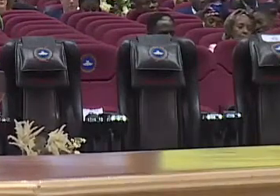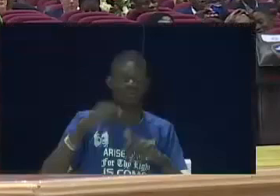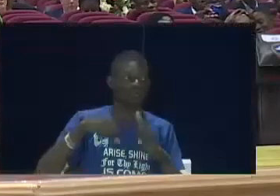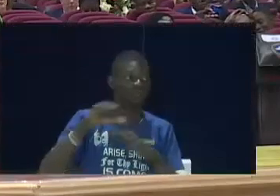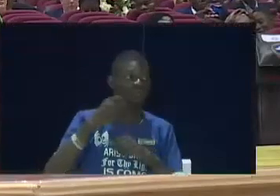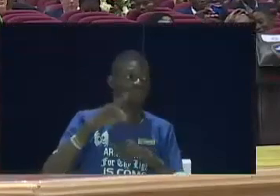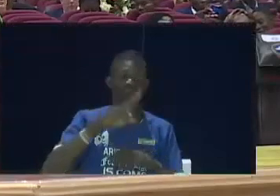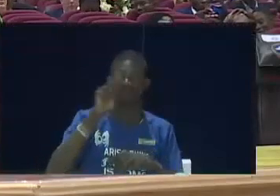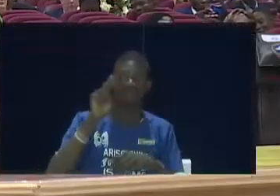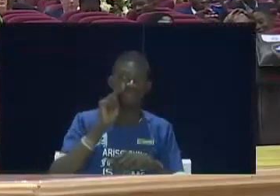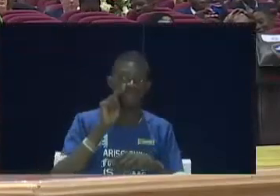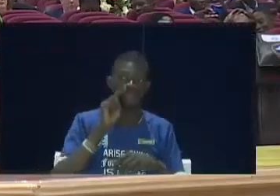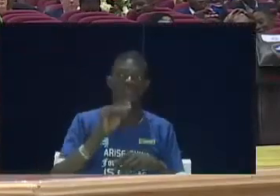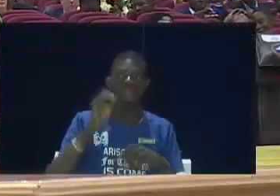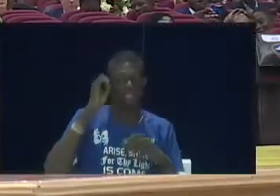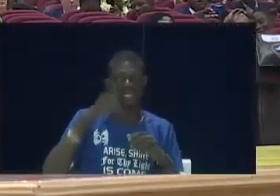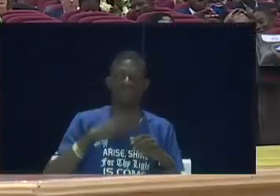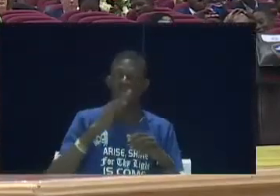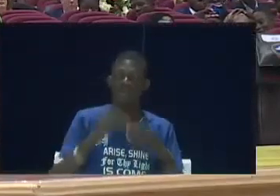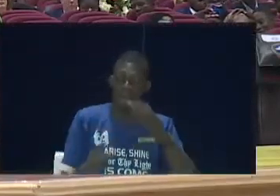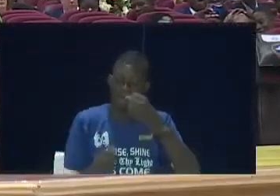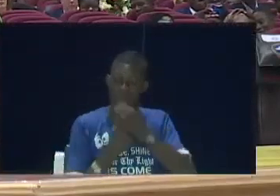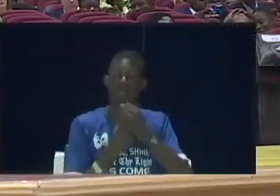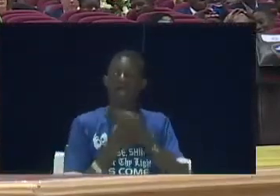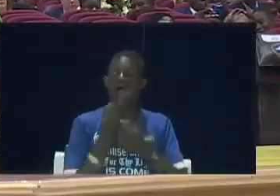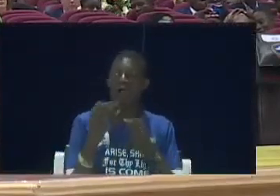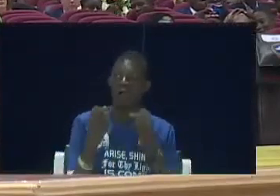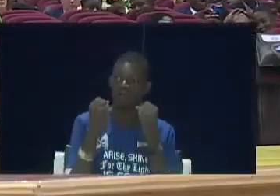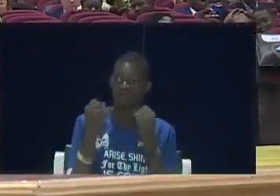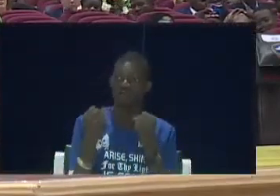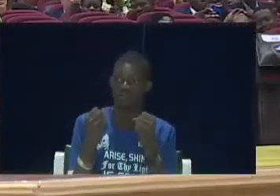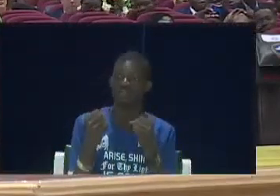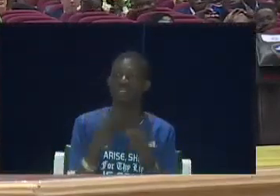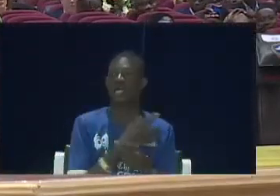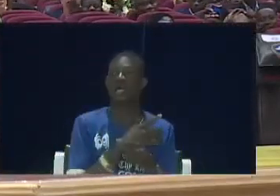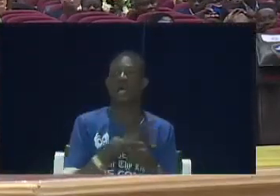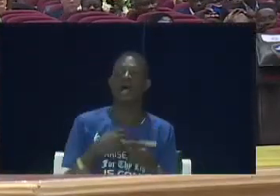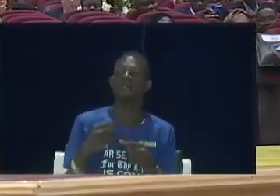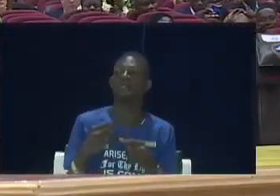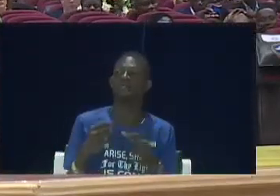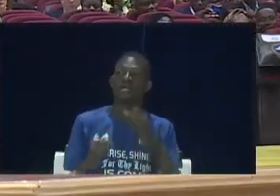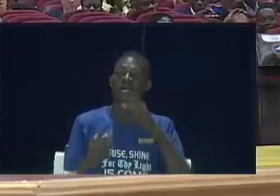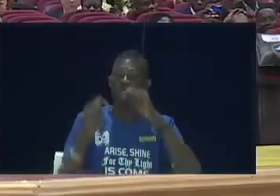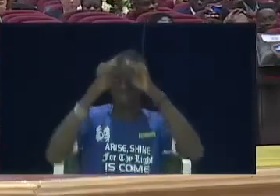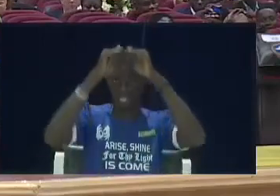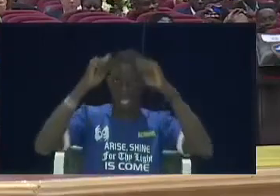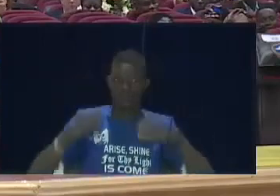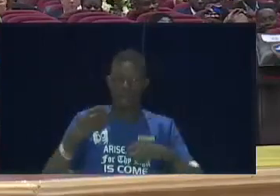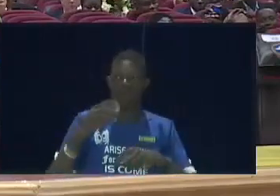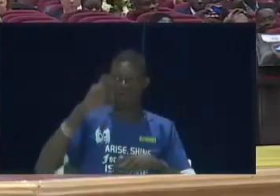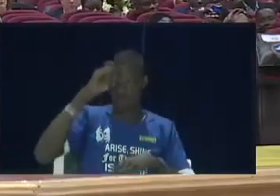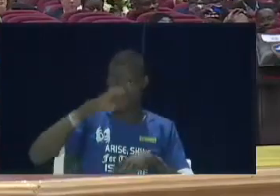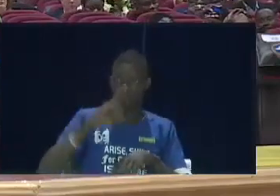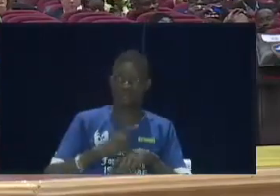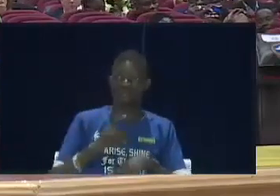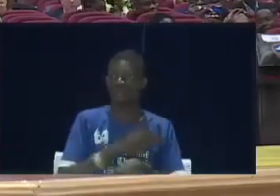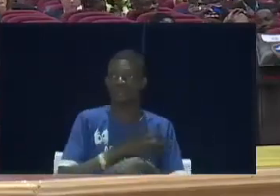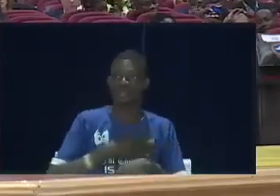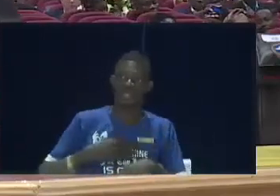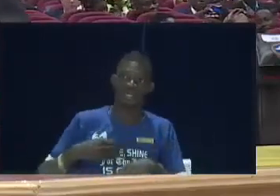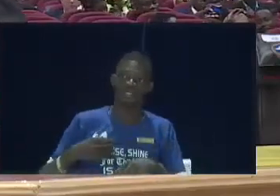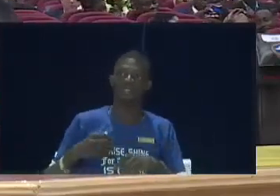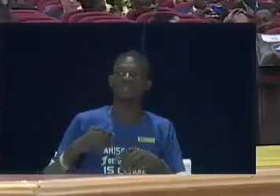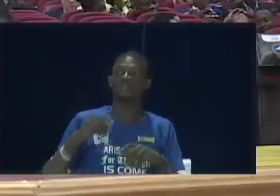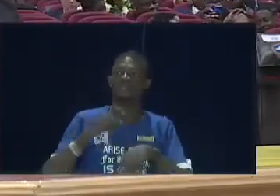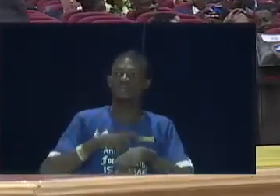Nigeria, he had been a pillar of strength, a tower of wisdom, and each